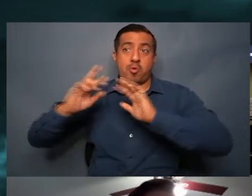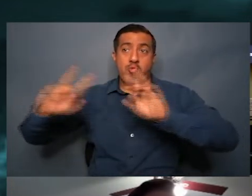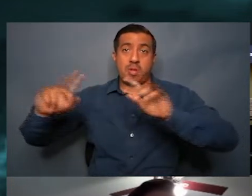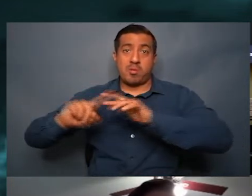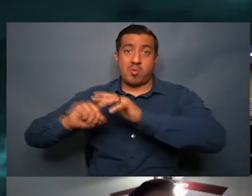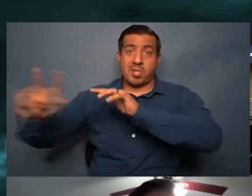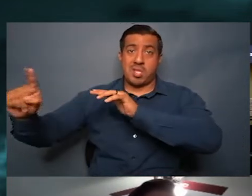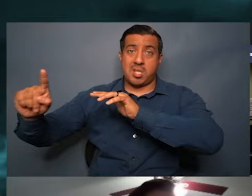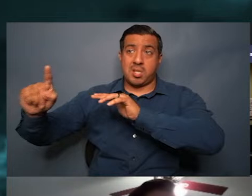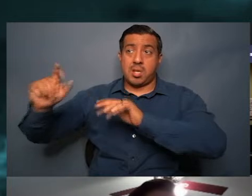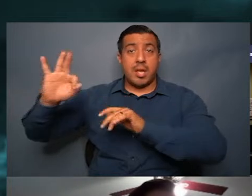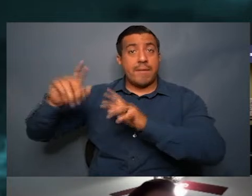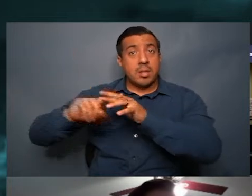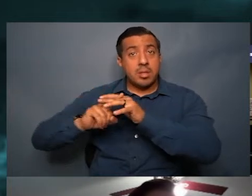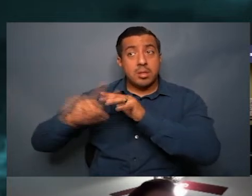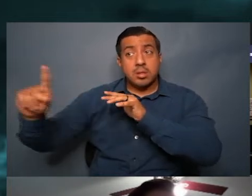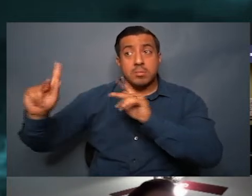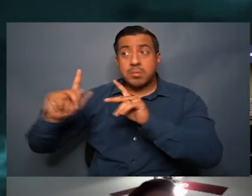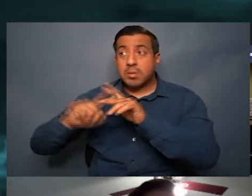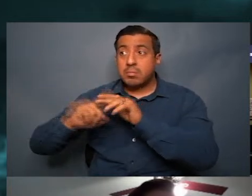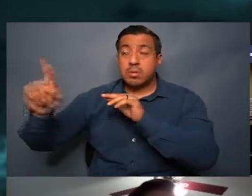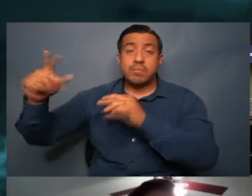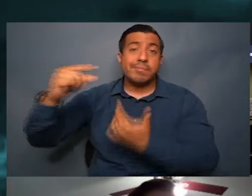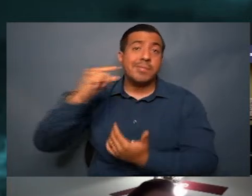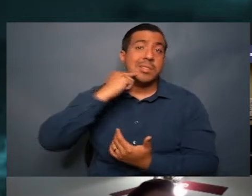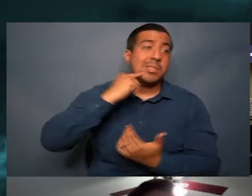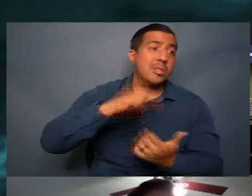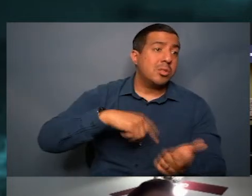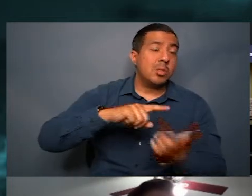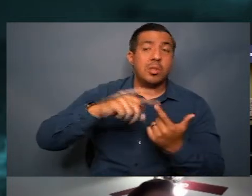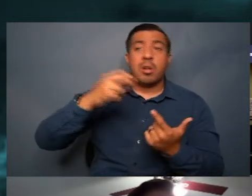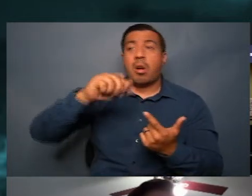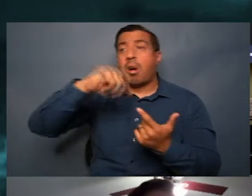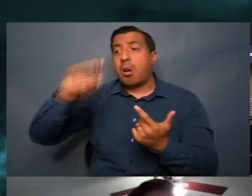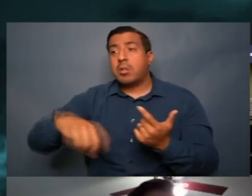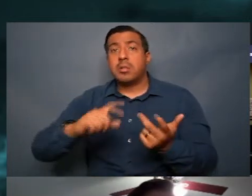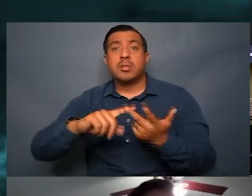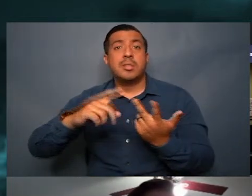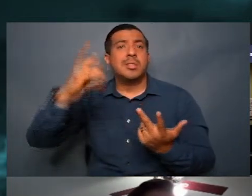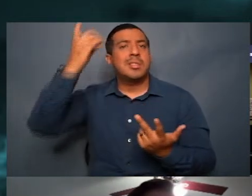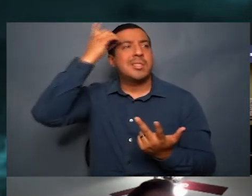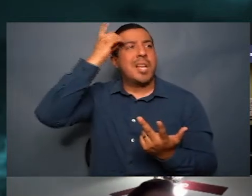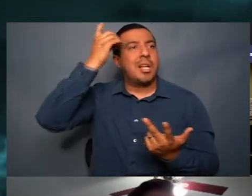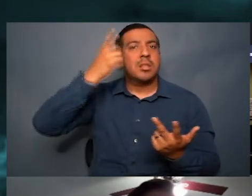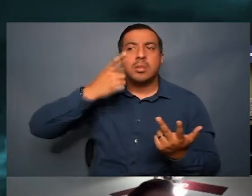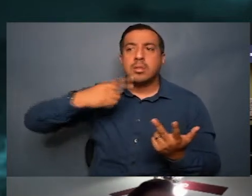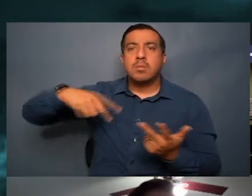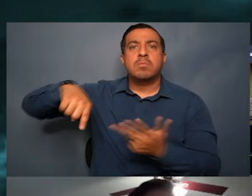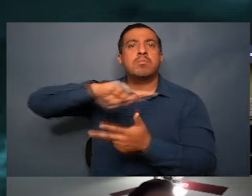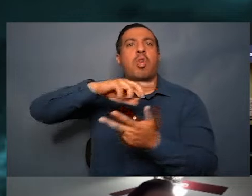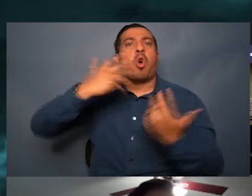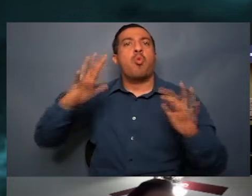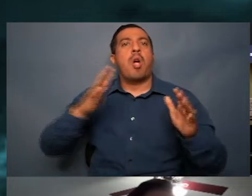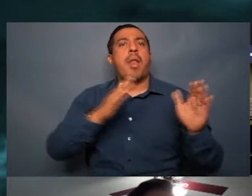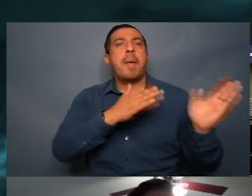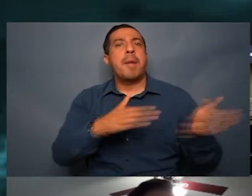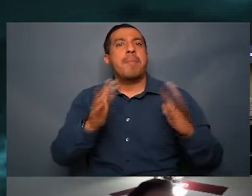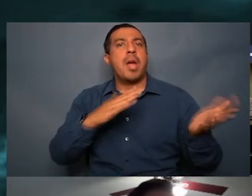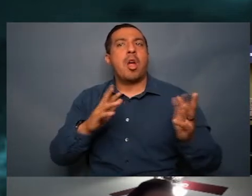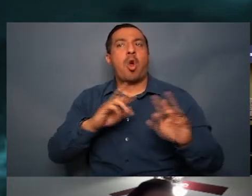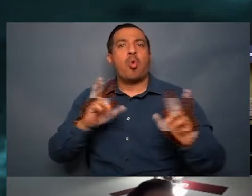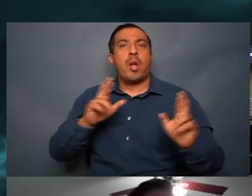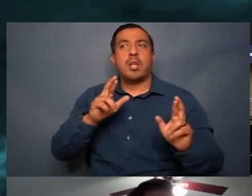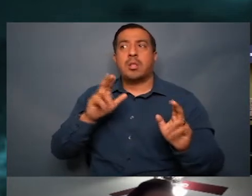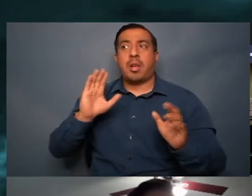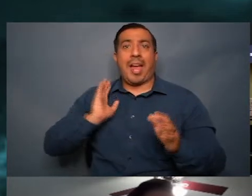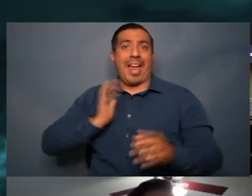receiving anyone that leaves our jurisdictions in San Antonio or Austin or Dallas are also well prepared to be able to handle